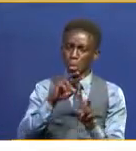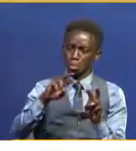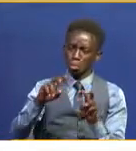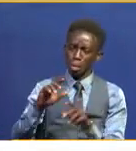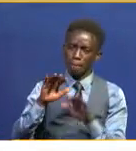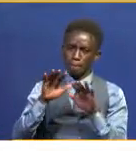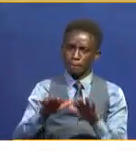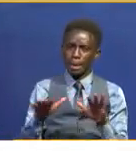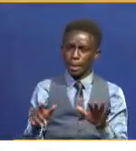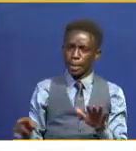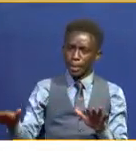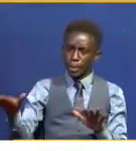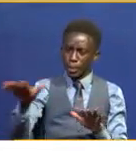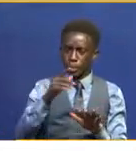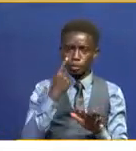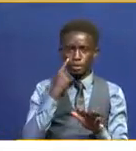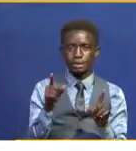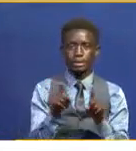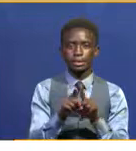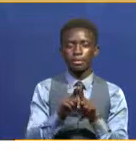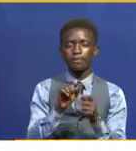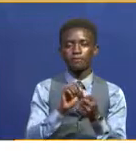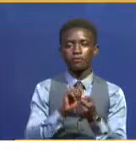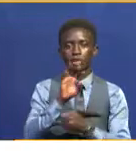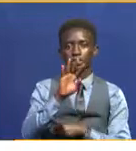around 14%.